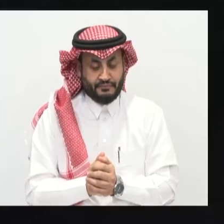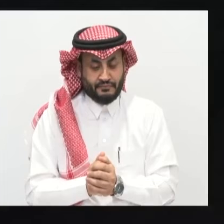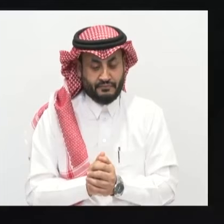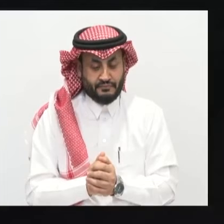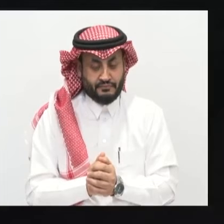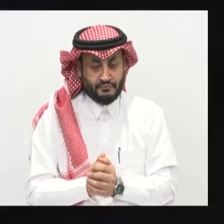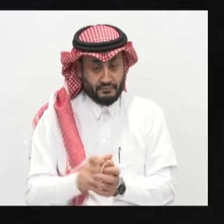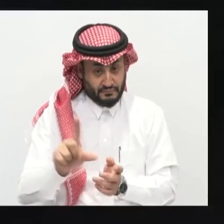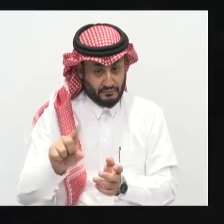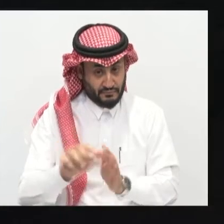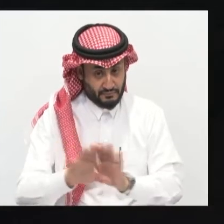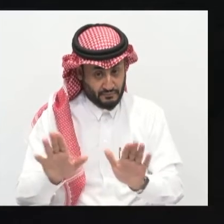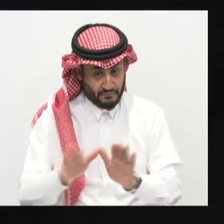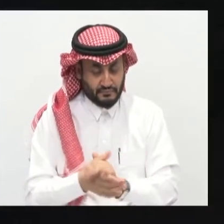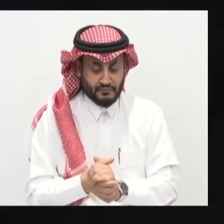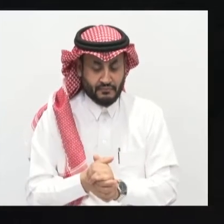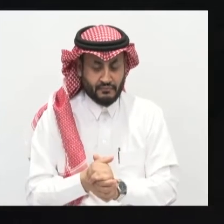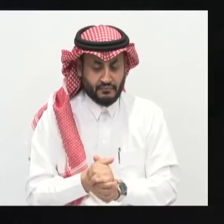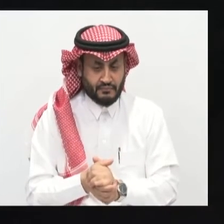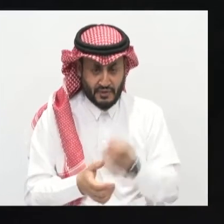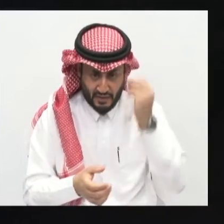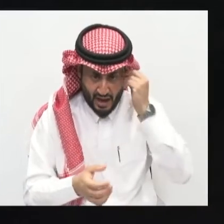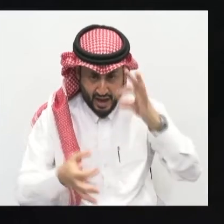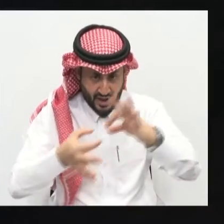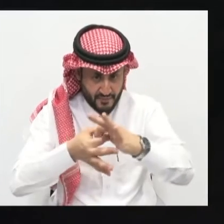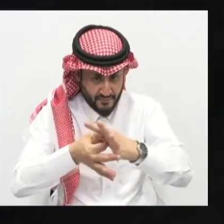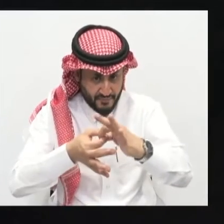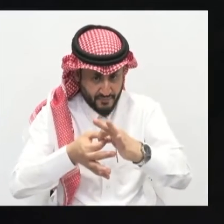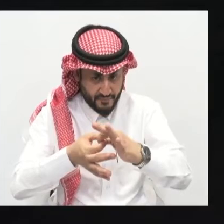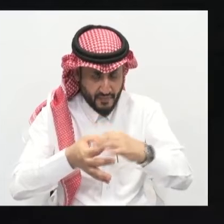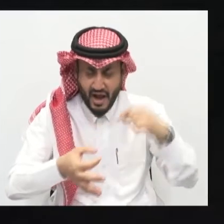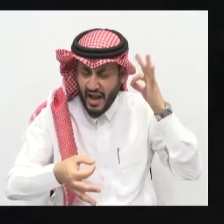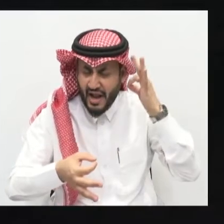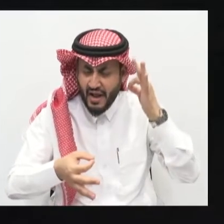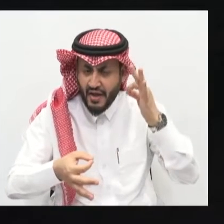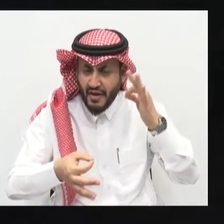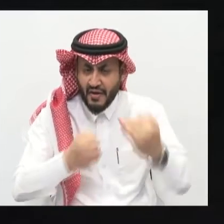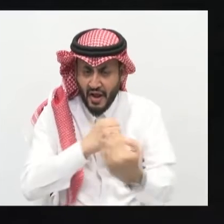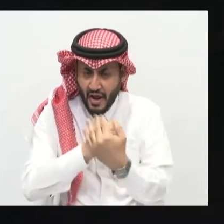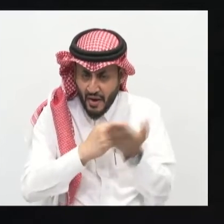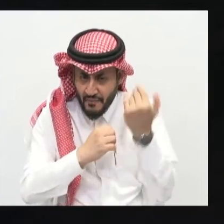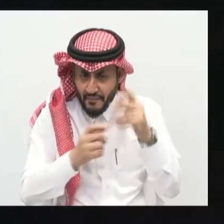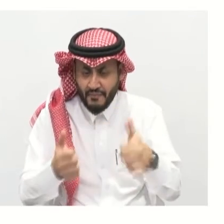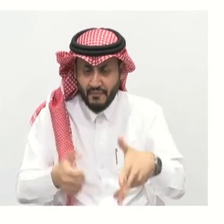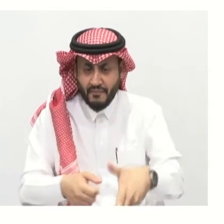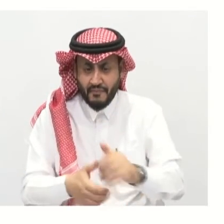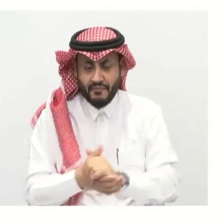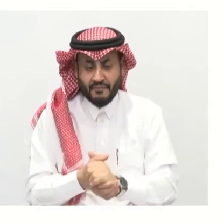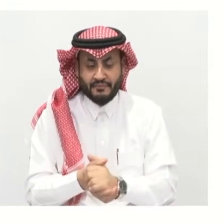So far, so good. Okay, are you connecting what you hear to the things you understood in the unit?